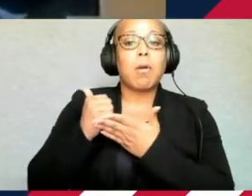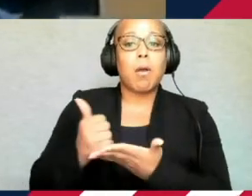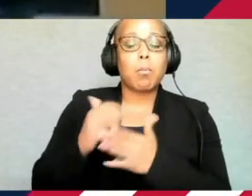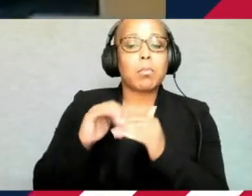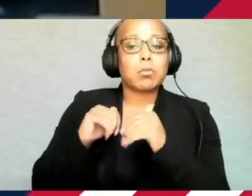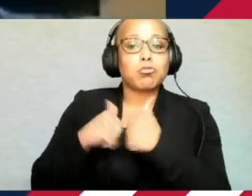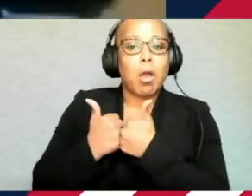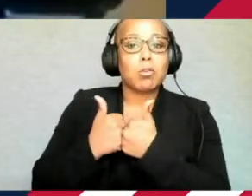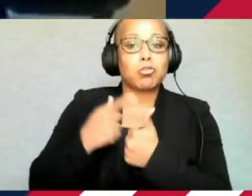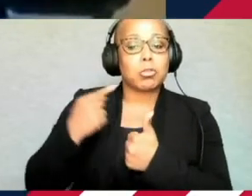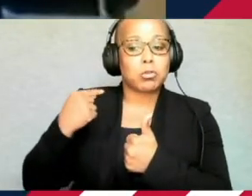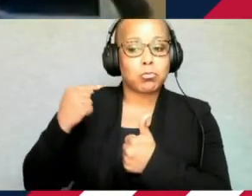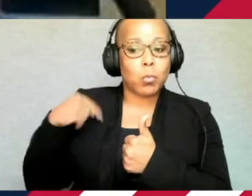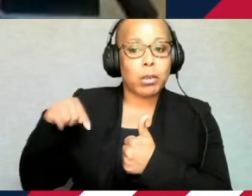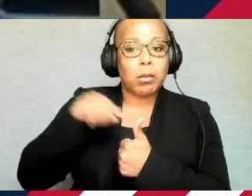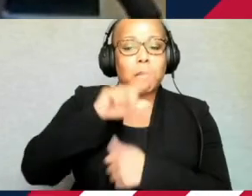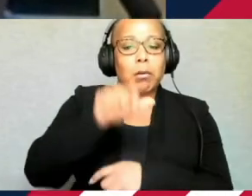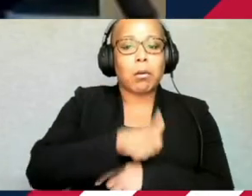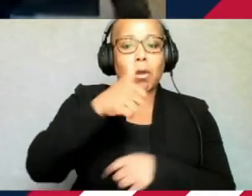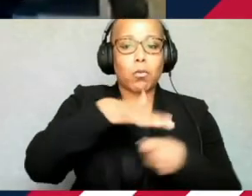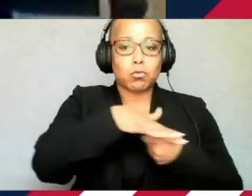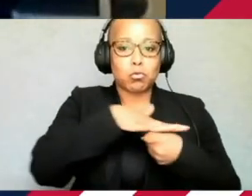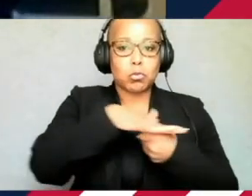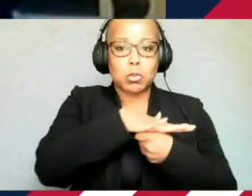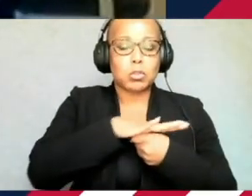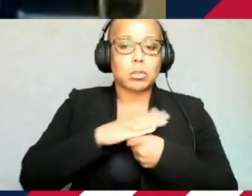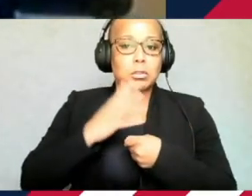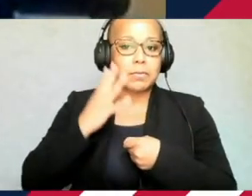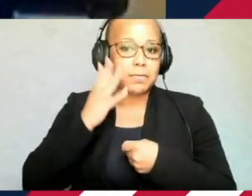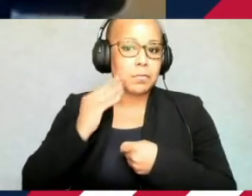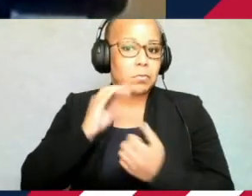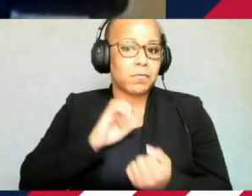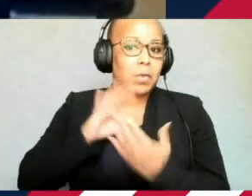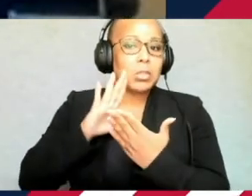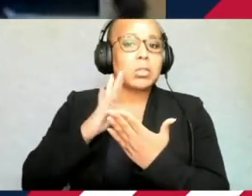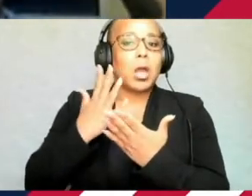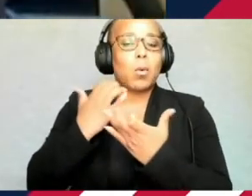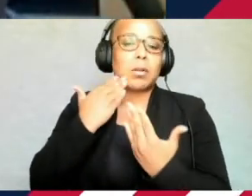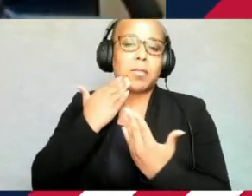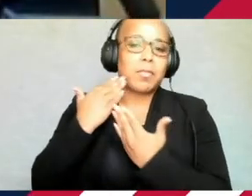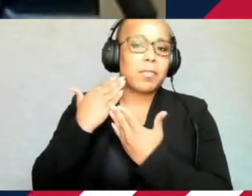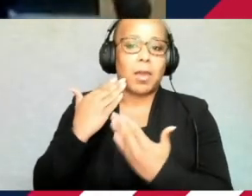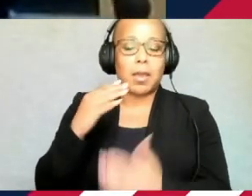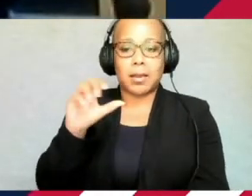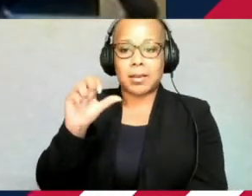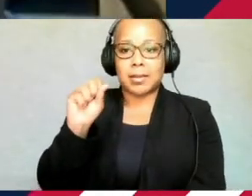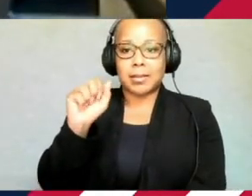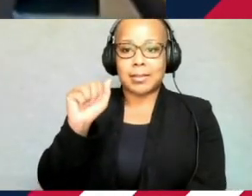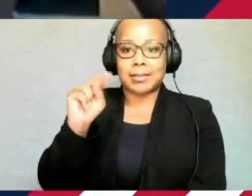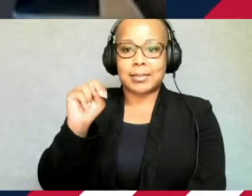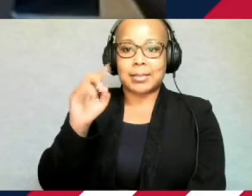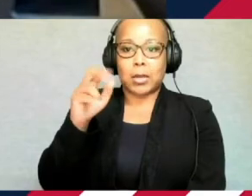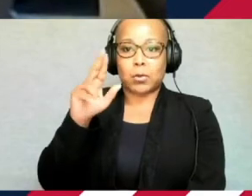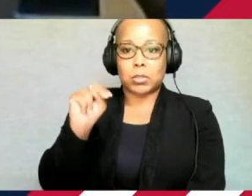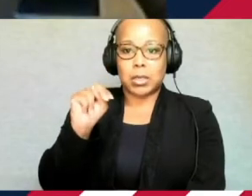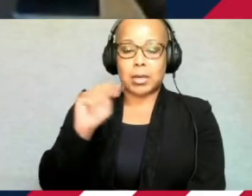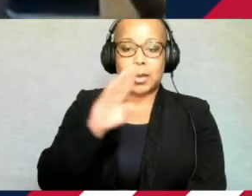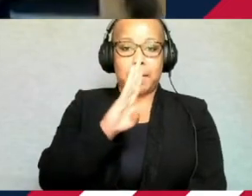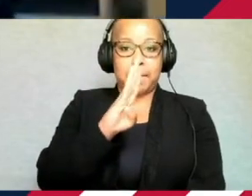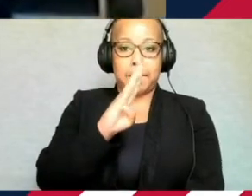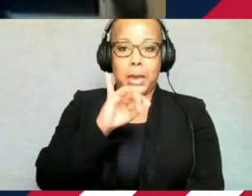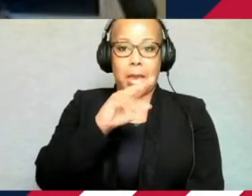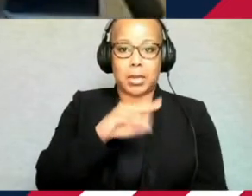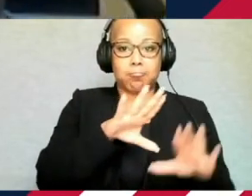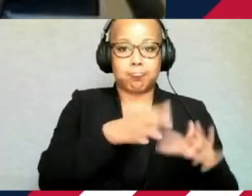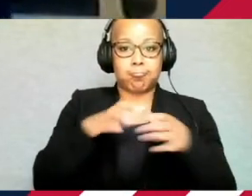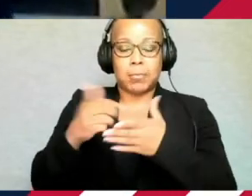and in other jurisdictions face, I want to thank the Sanders and Biden's campaign for helping me to finalize this language.